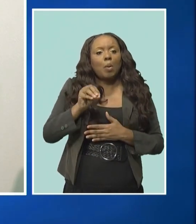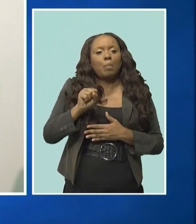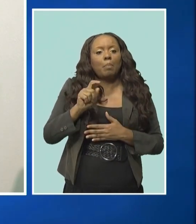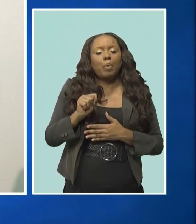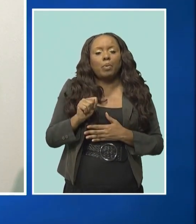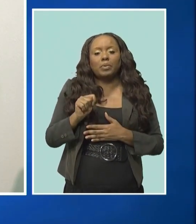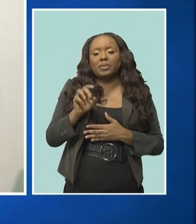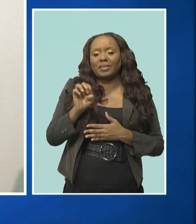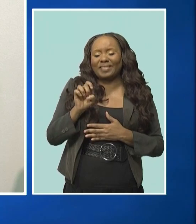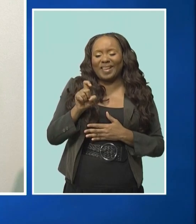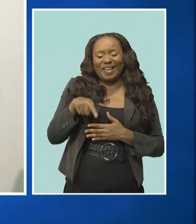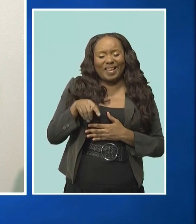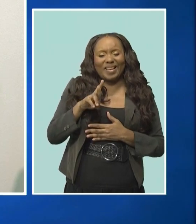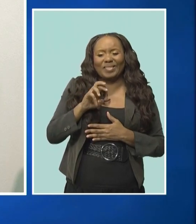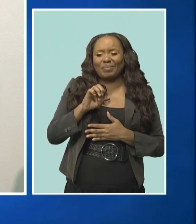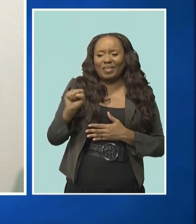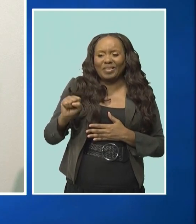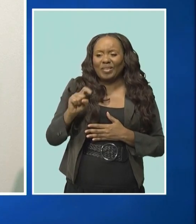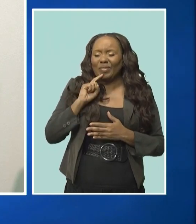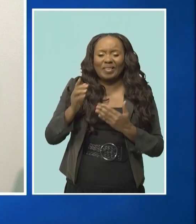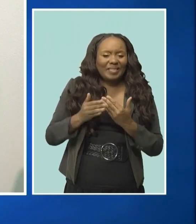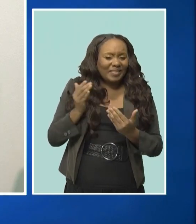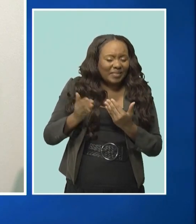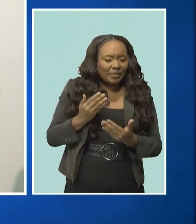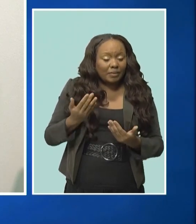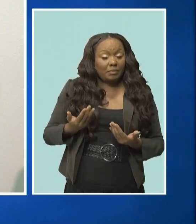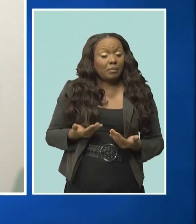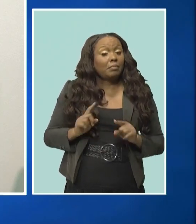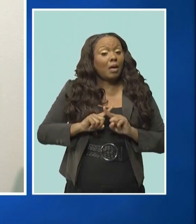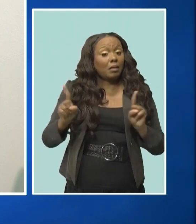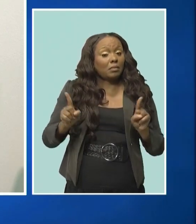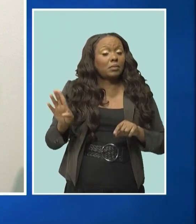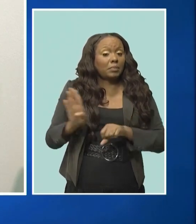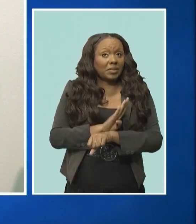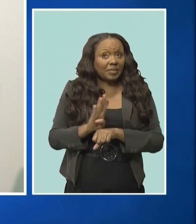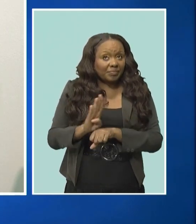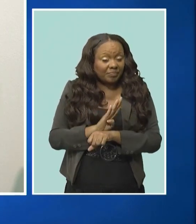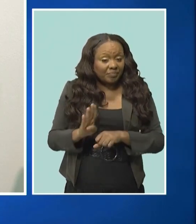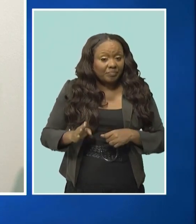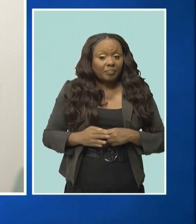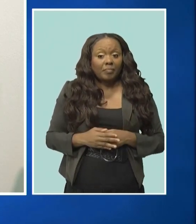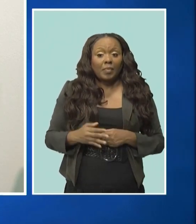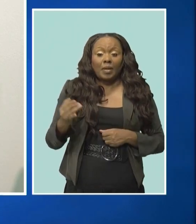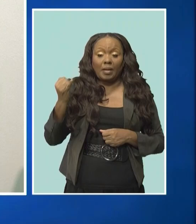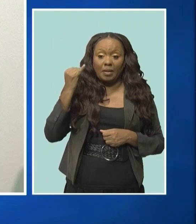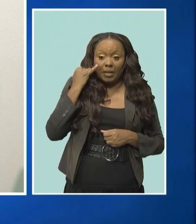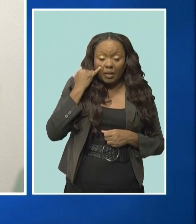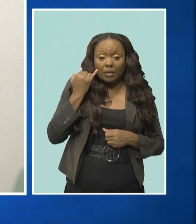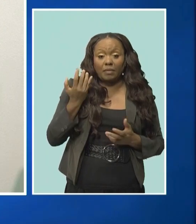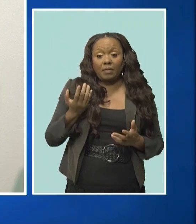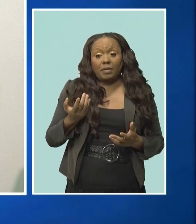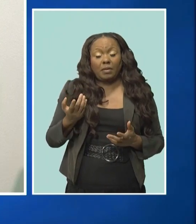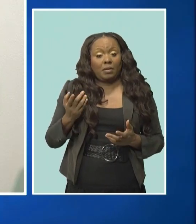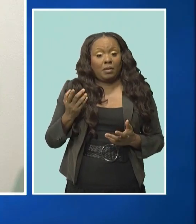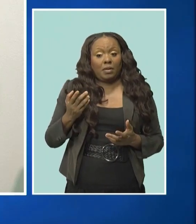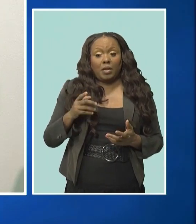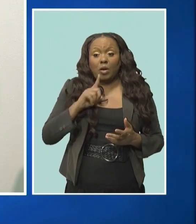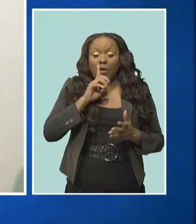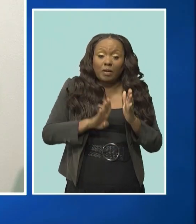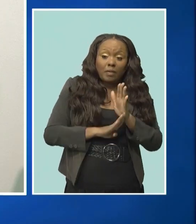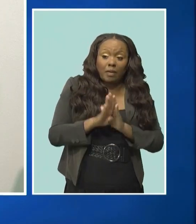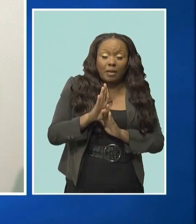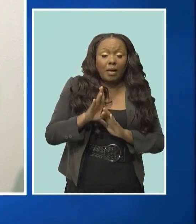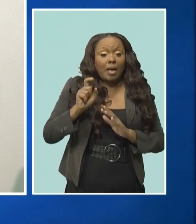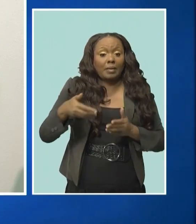like this very easily, but obviously it's a business, and if the demand grows to a point where we have to take on additional people and we have to take